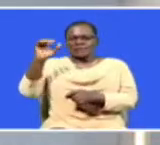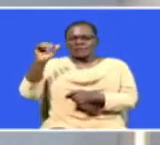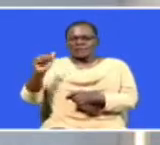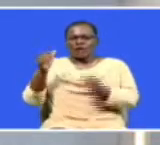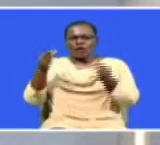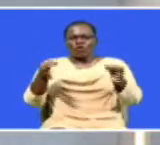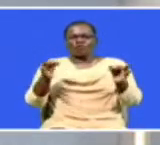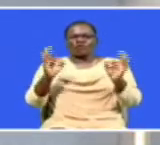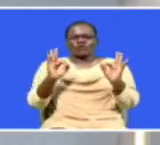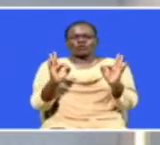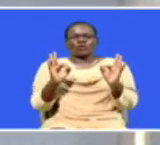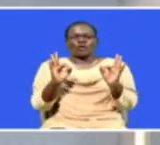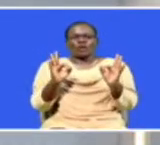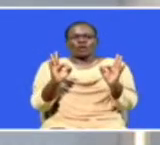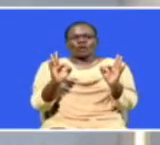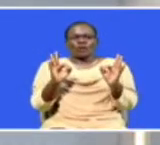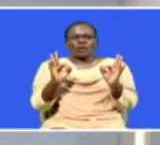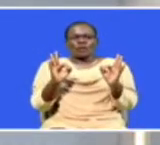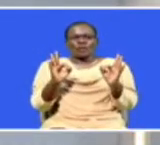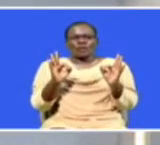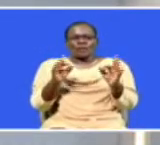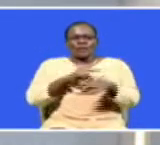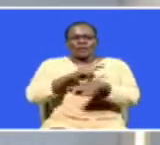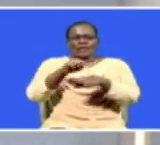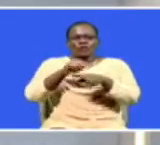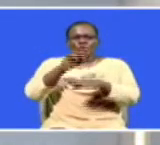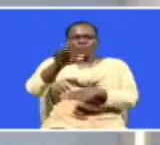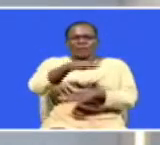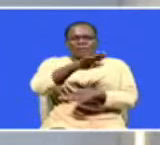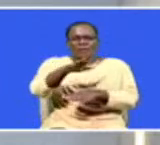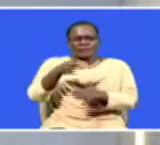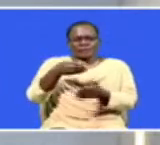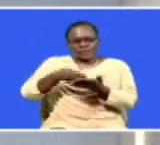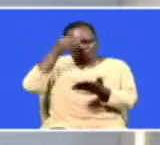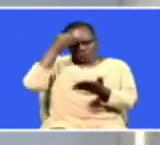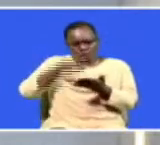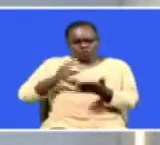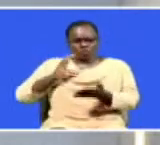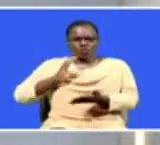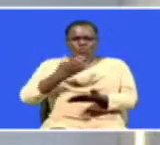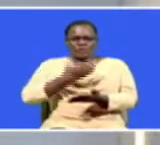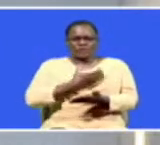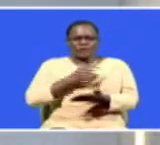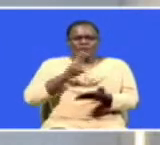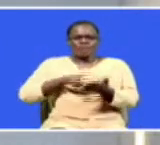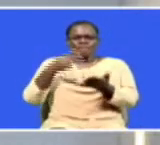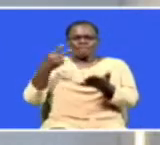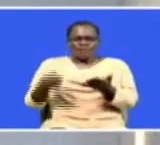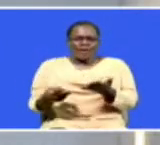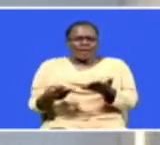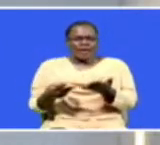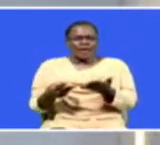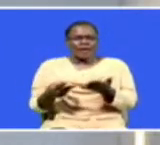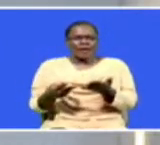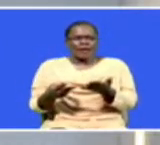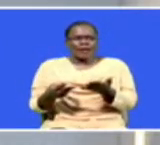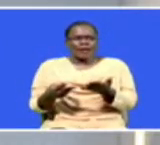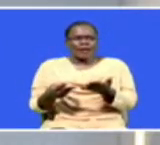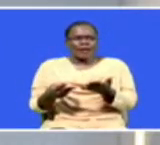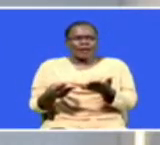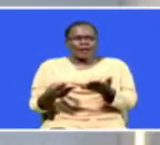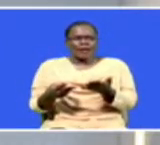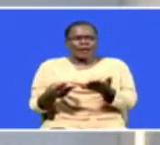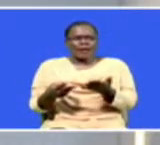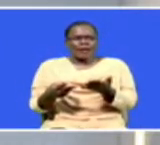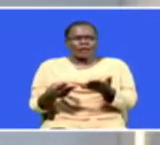were this morning sent back to the drawing board by the National Assembly's Education Committee after they failed to